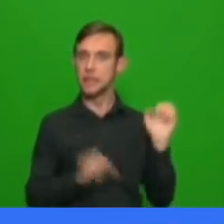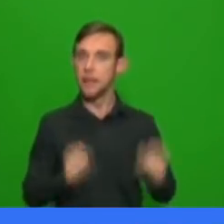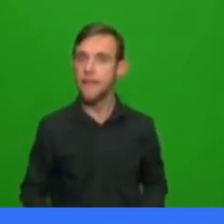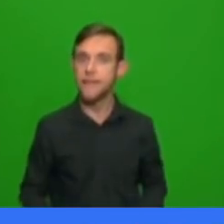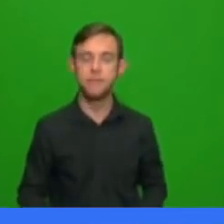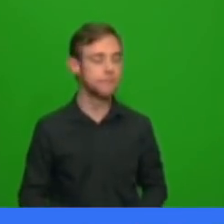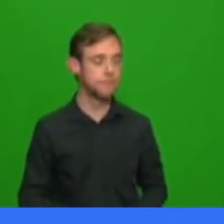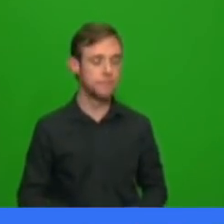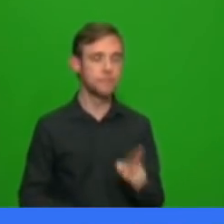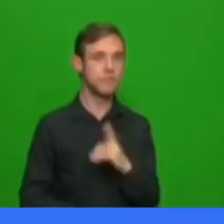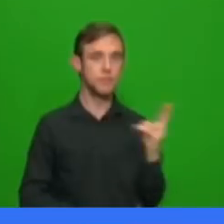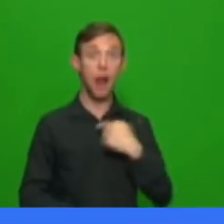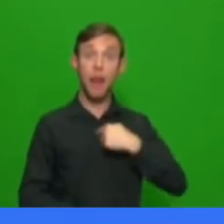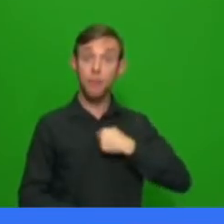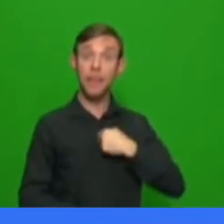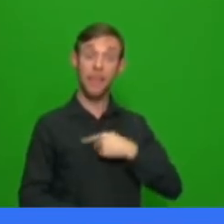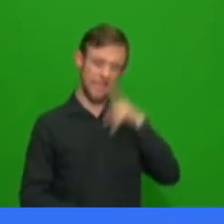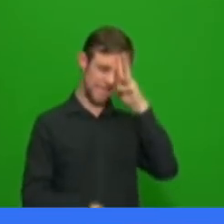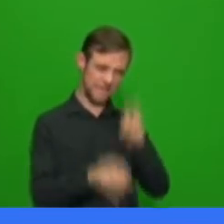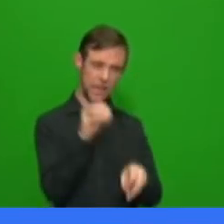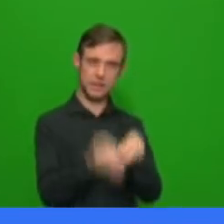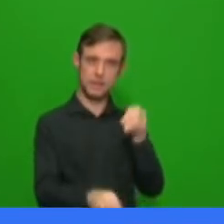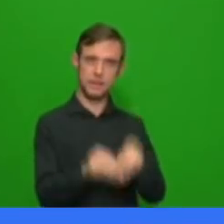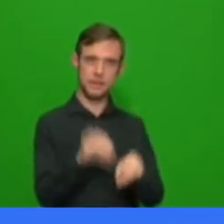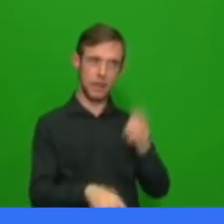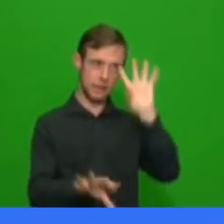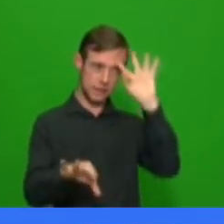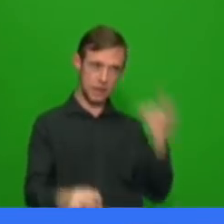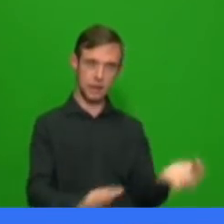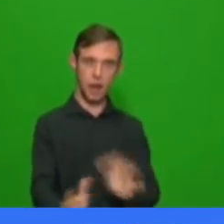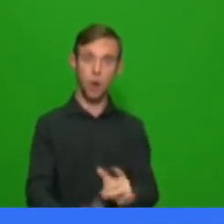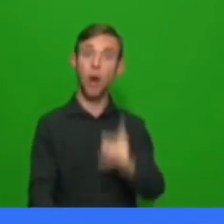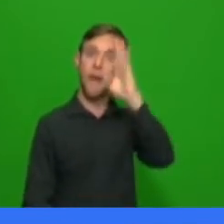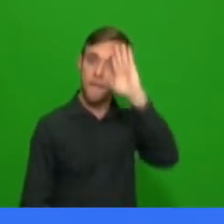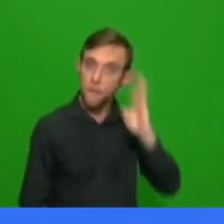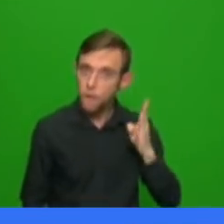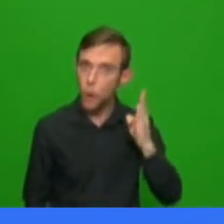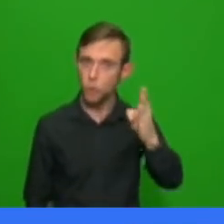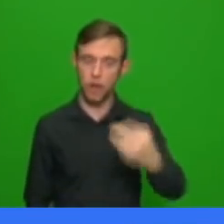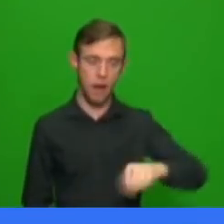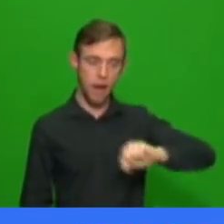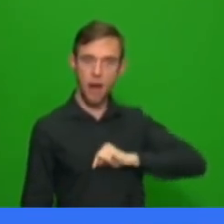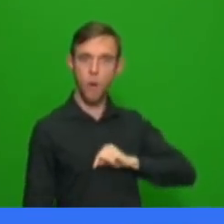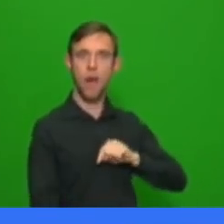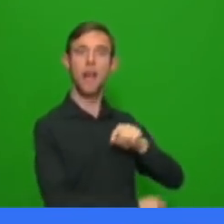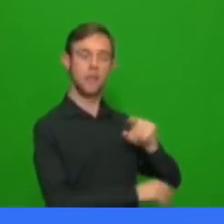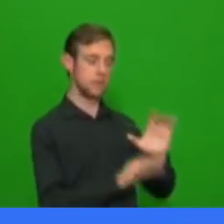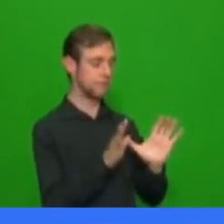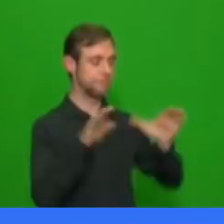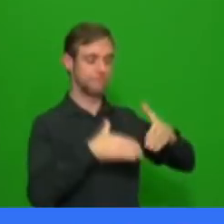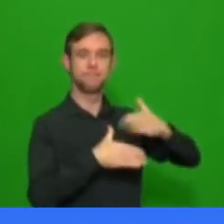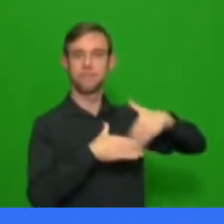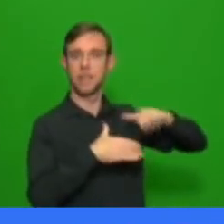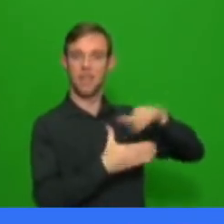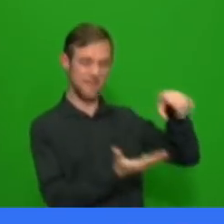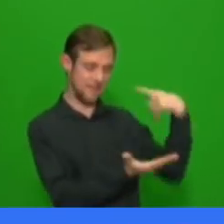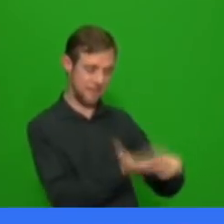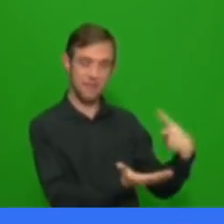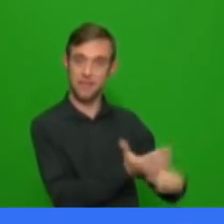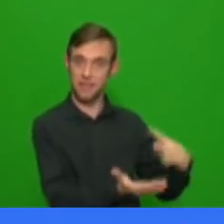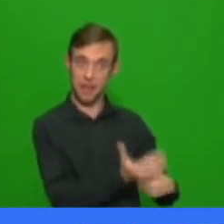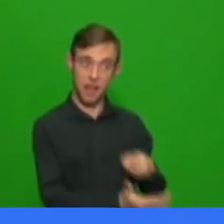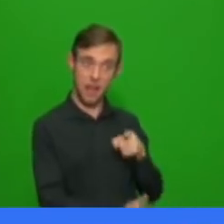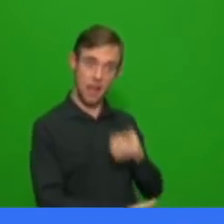about future inflation, and that is the focus of policy. We have put